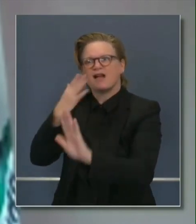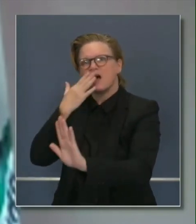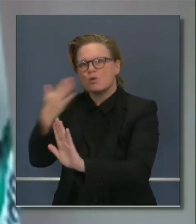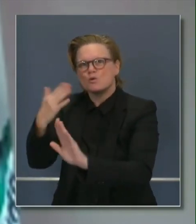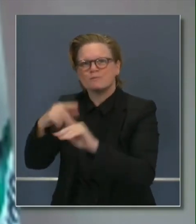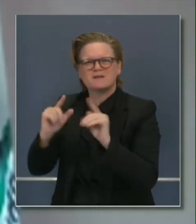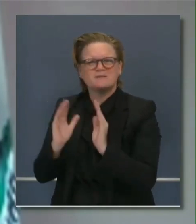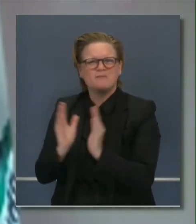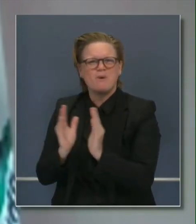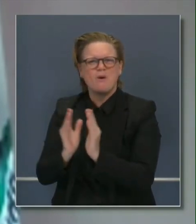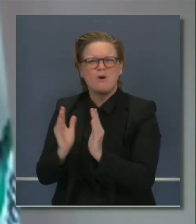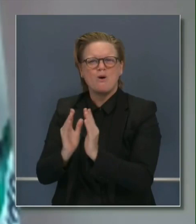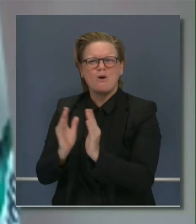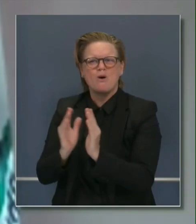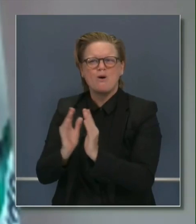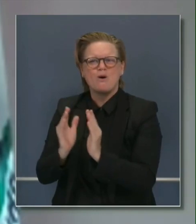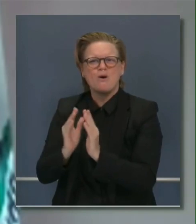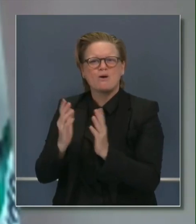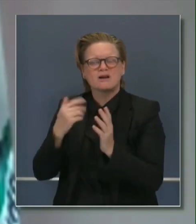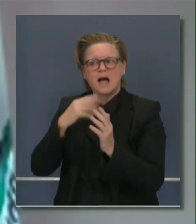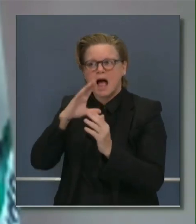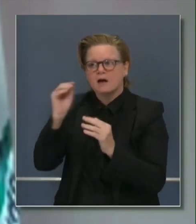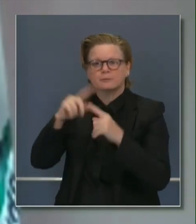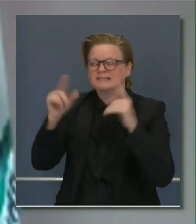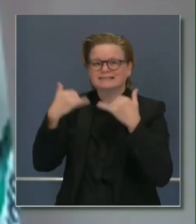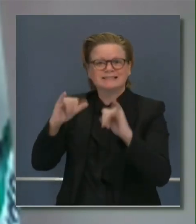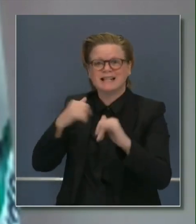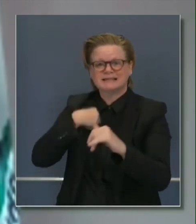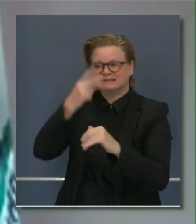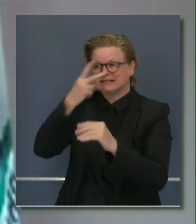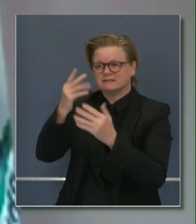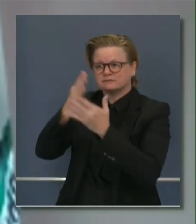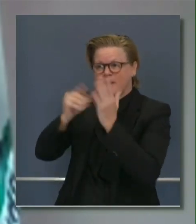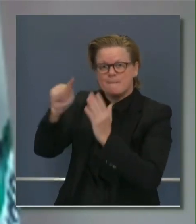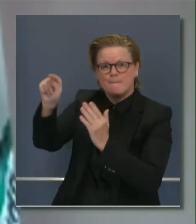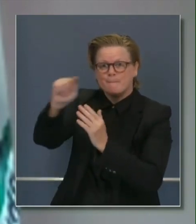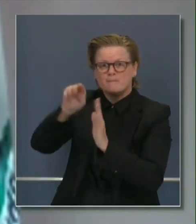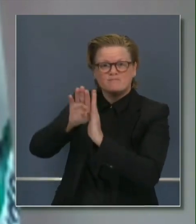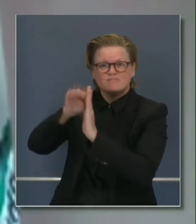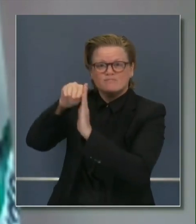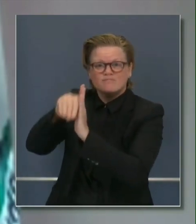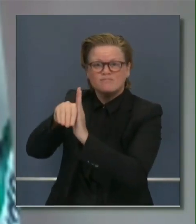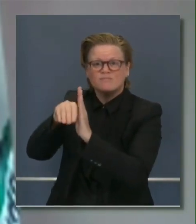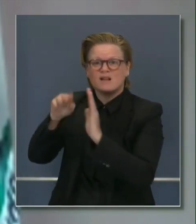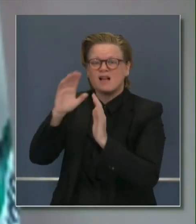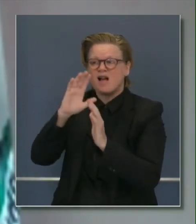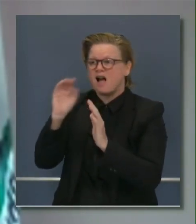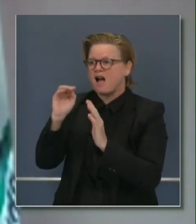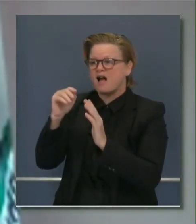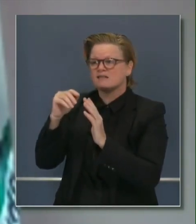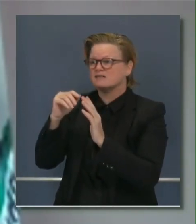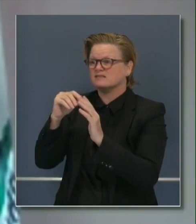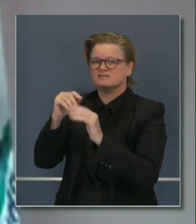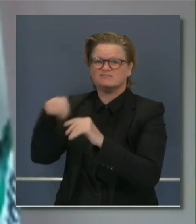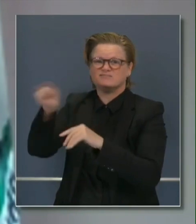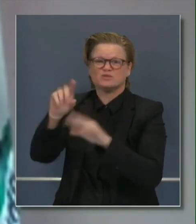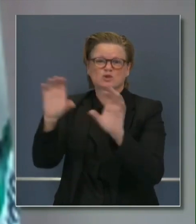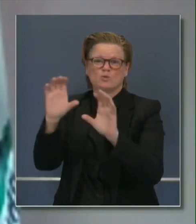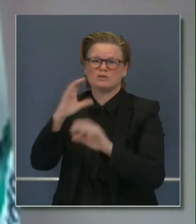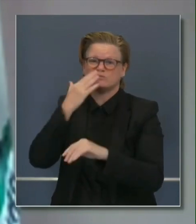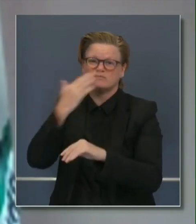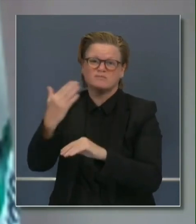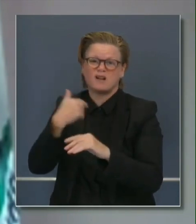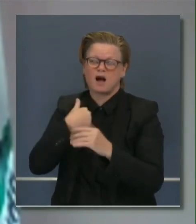really a deep thanks to all of the Californians who made that decision, helped us do better than we